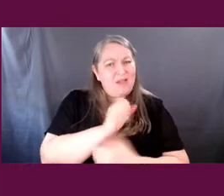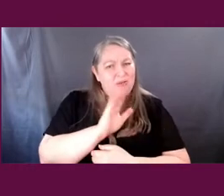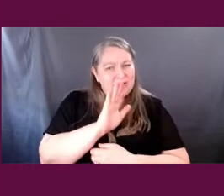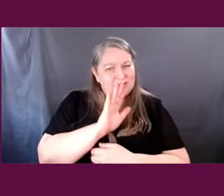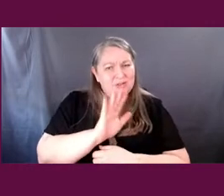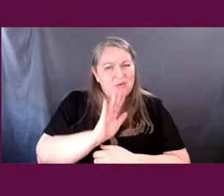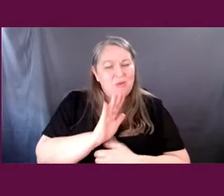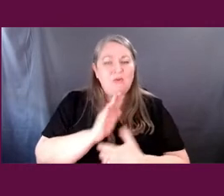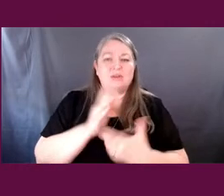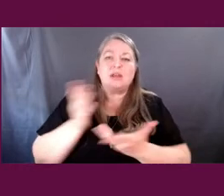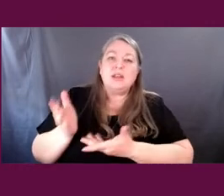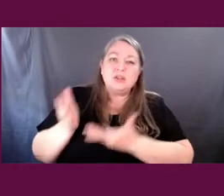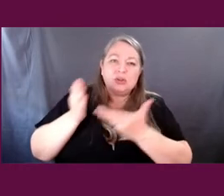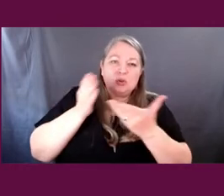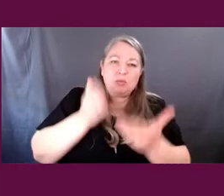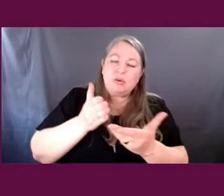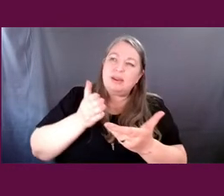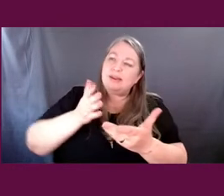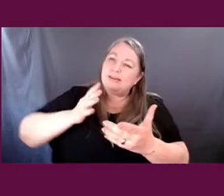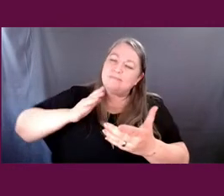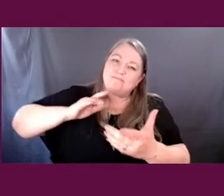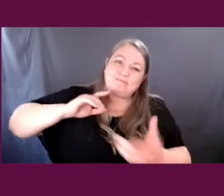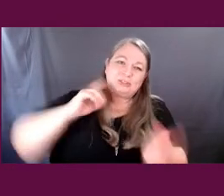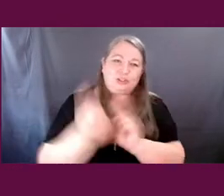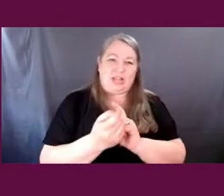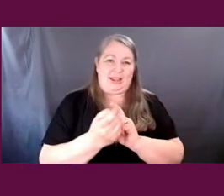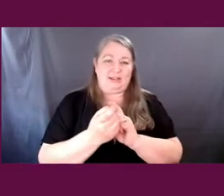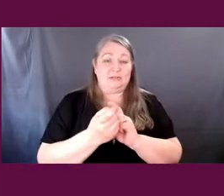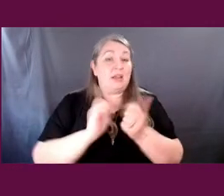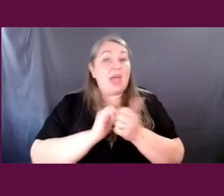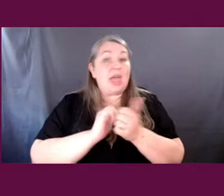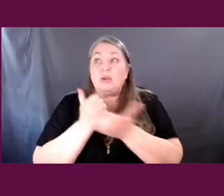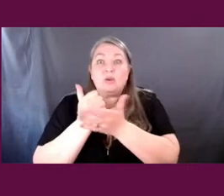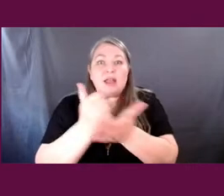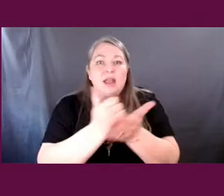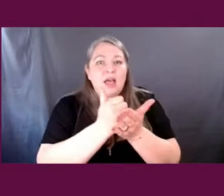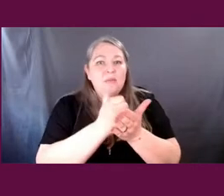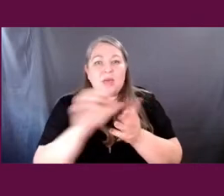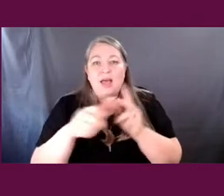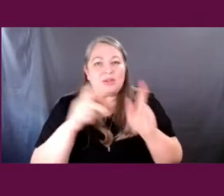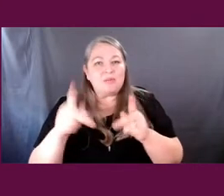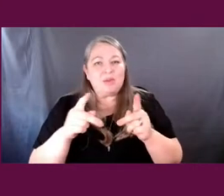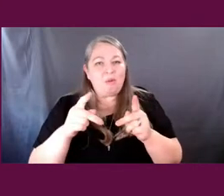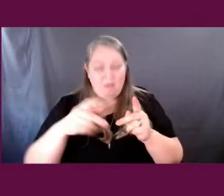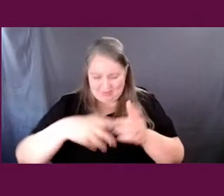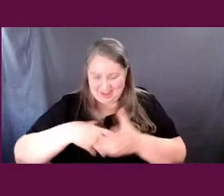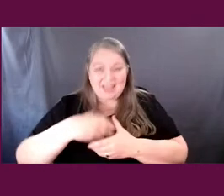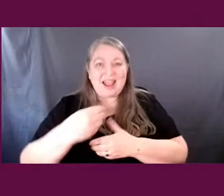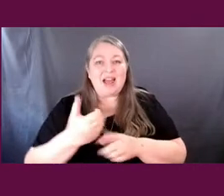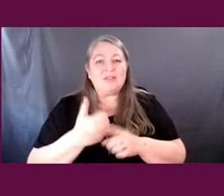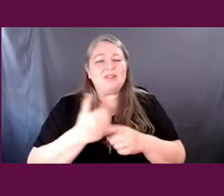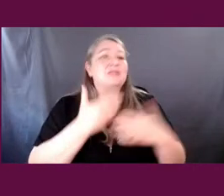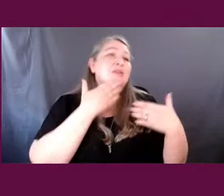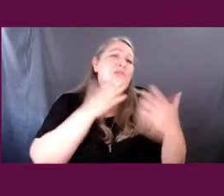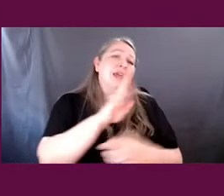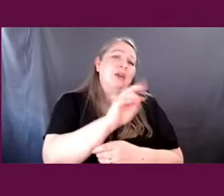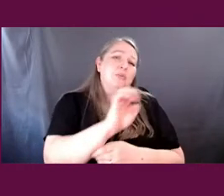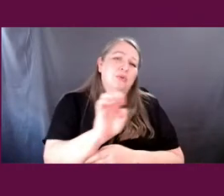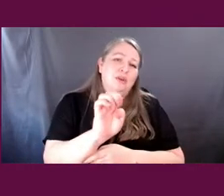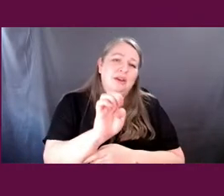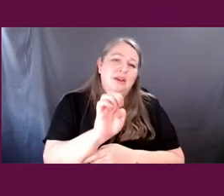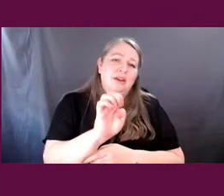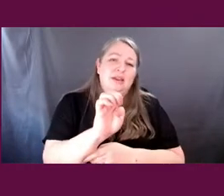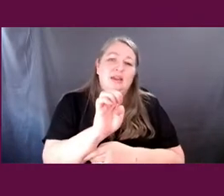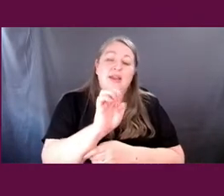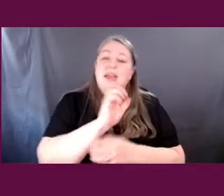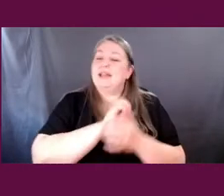to bring about change. How you can help other people besides yourself. Thank you, Bree. It's beyond